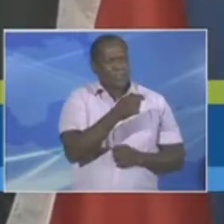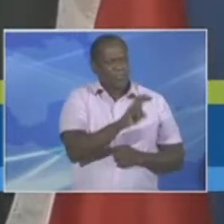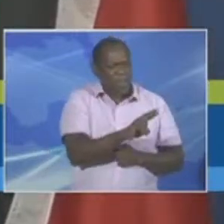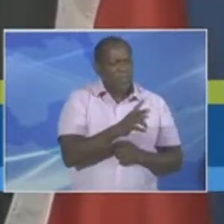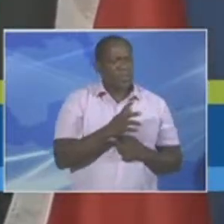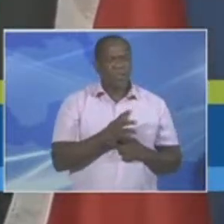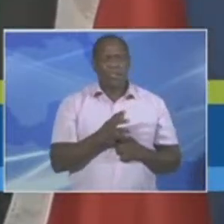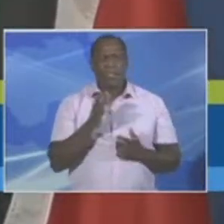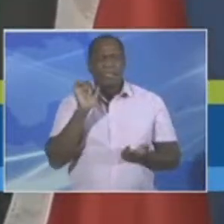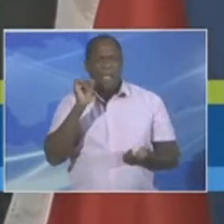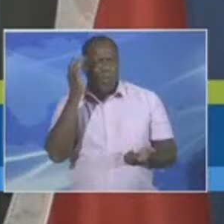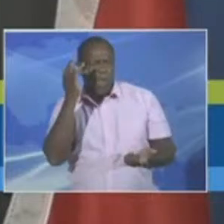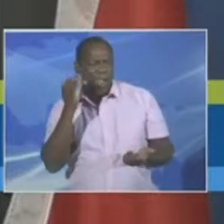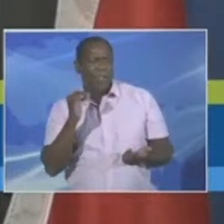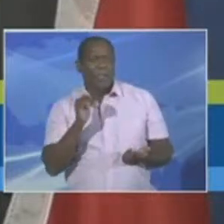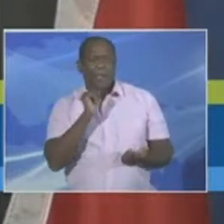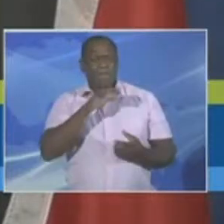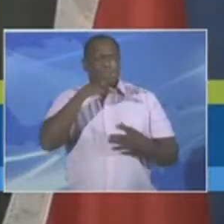of Guyana.